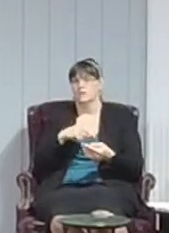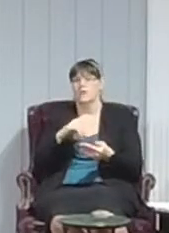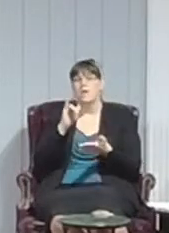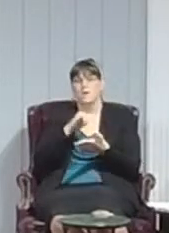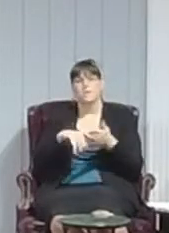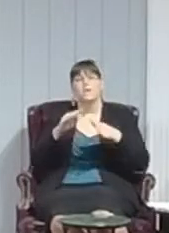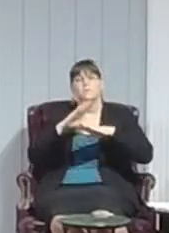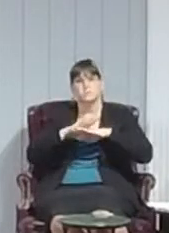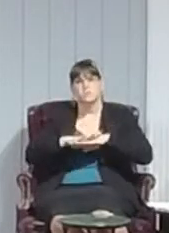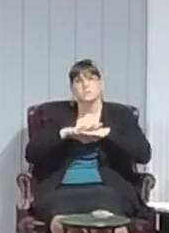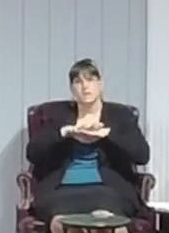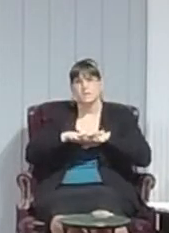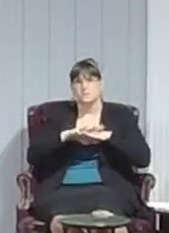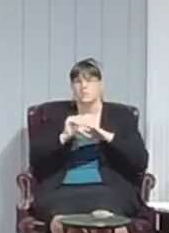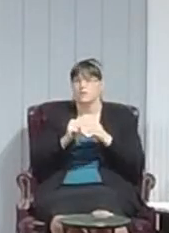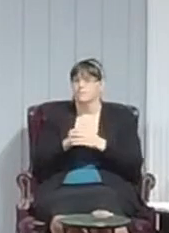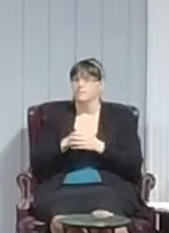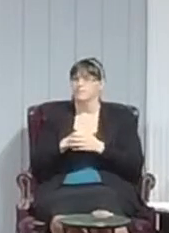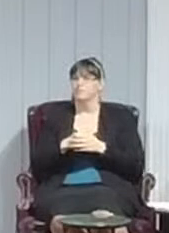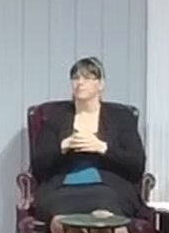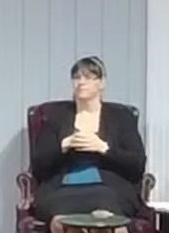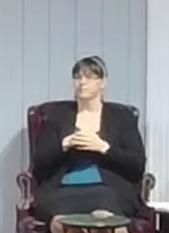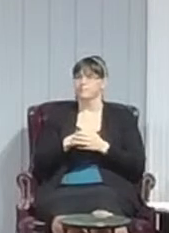that'll satisfy us.